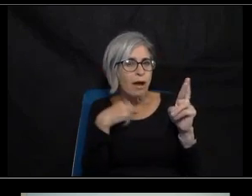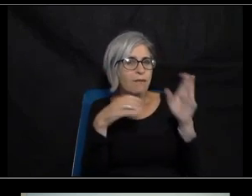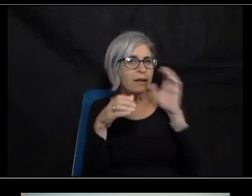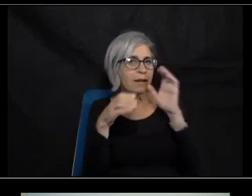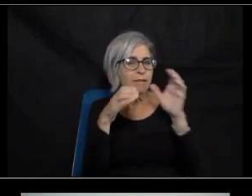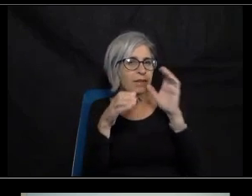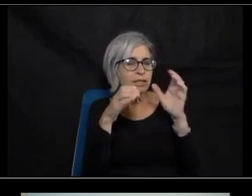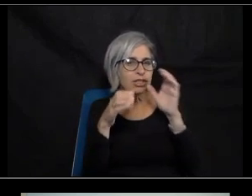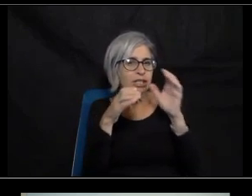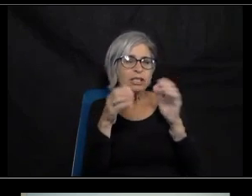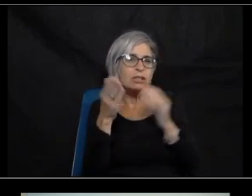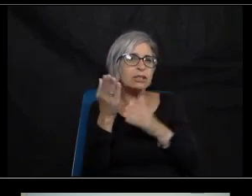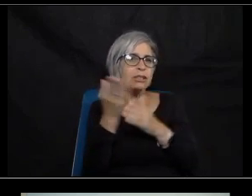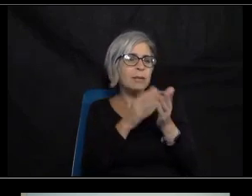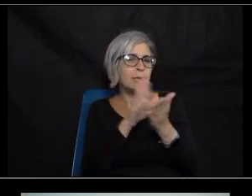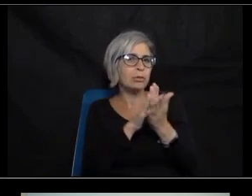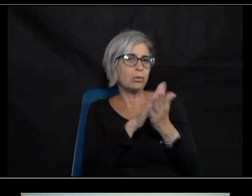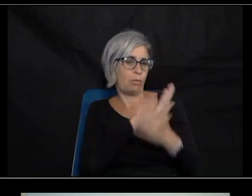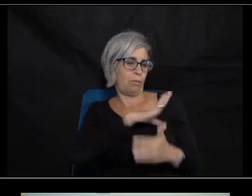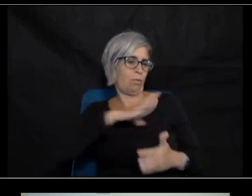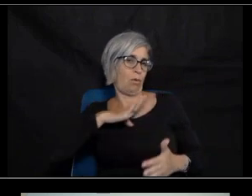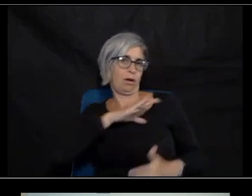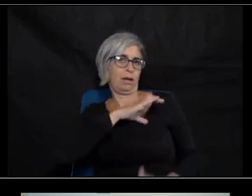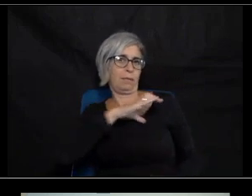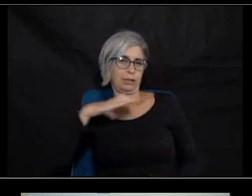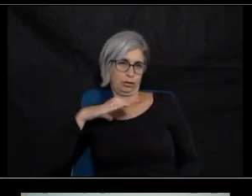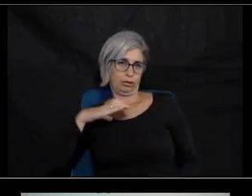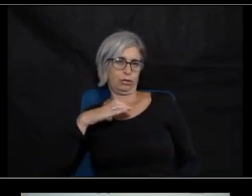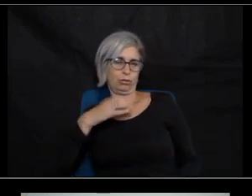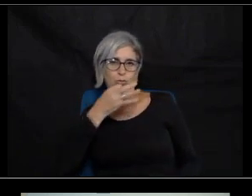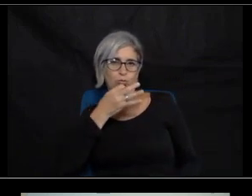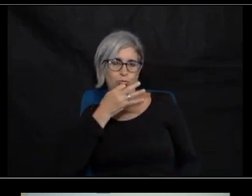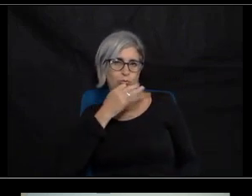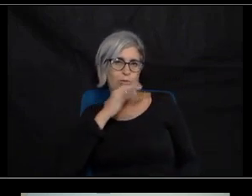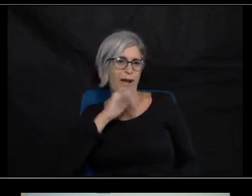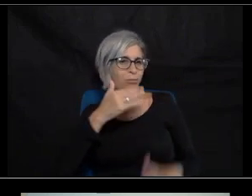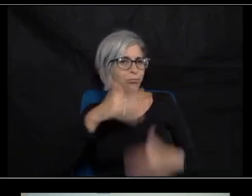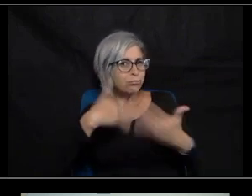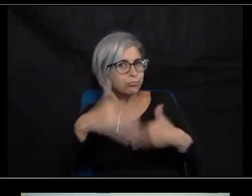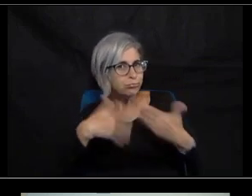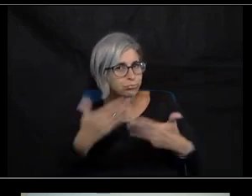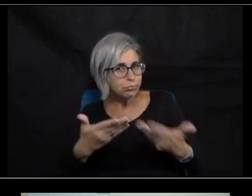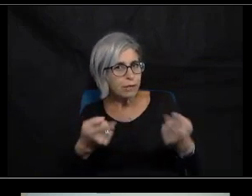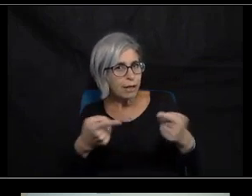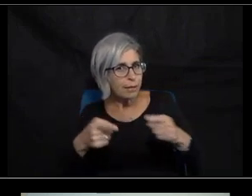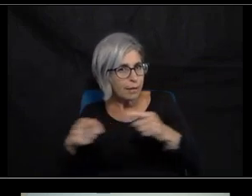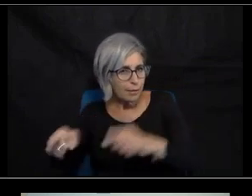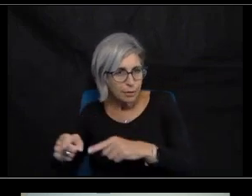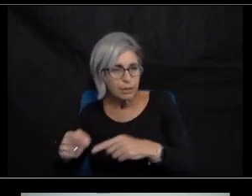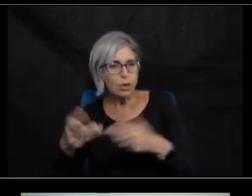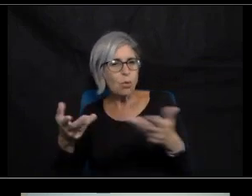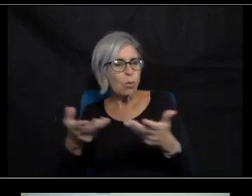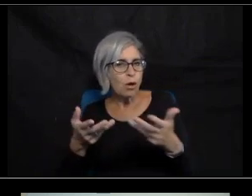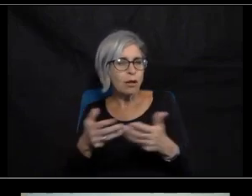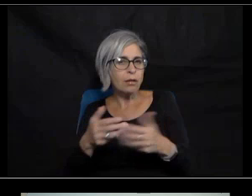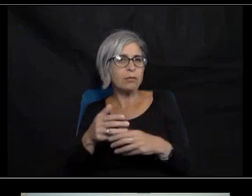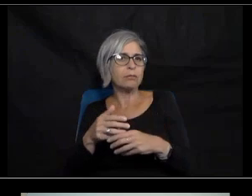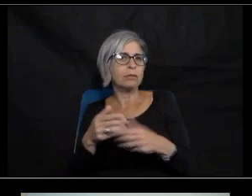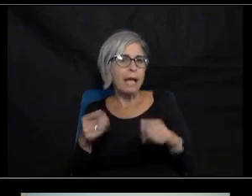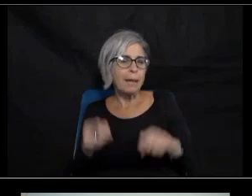with some of our school board commissioners in the near future, how things are going and how things, how things